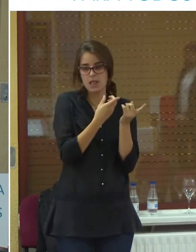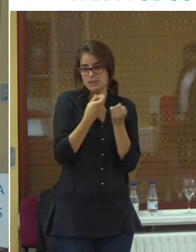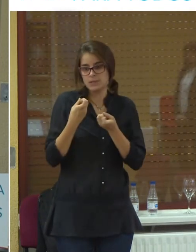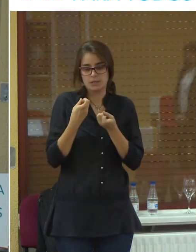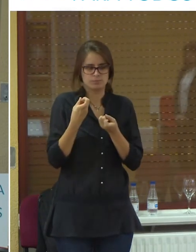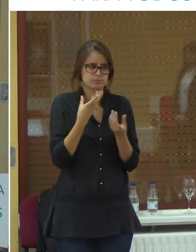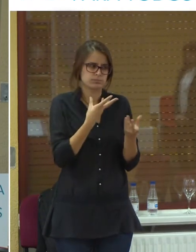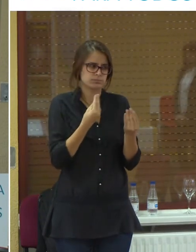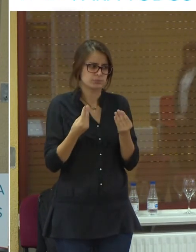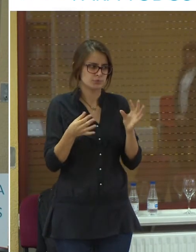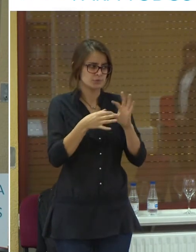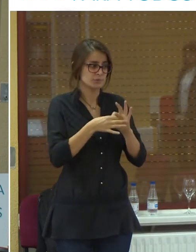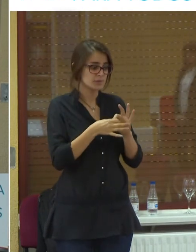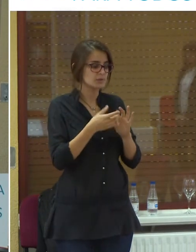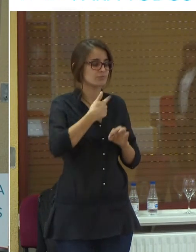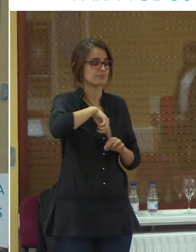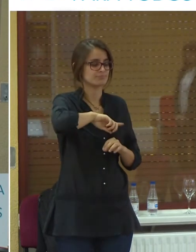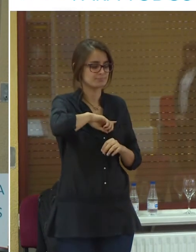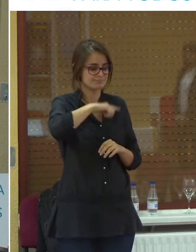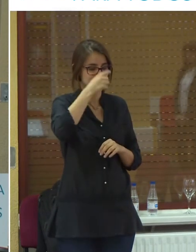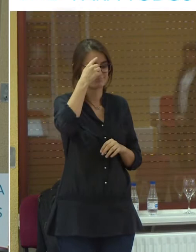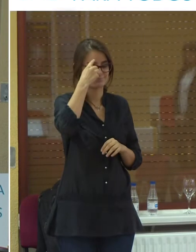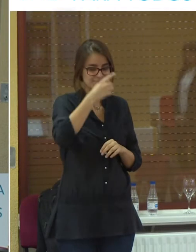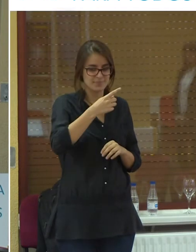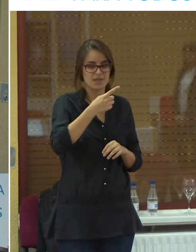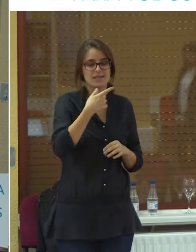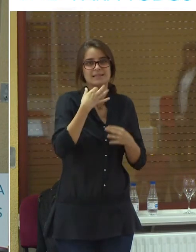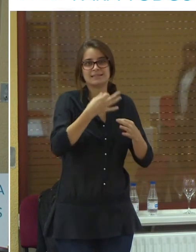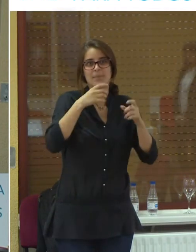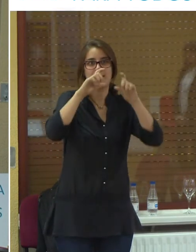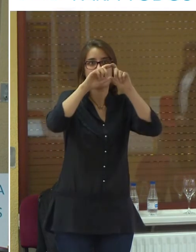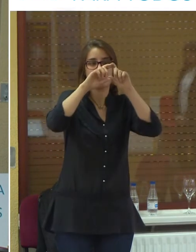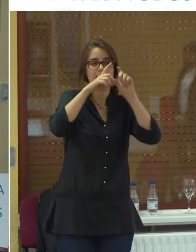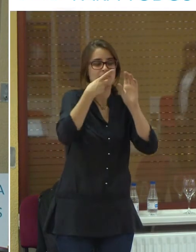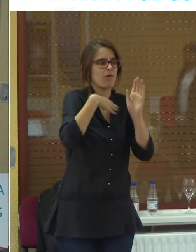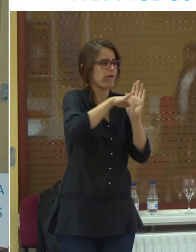royal decree. So we have realized